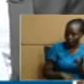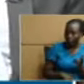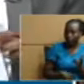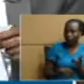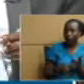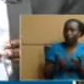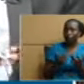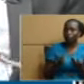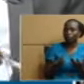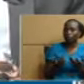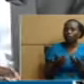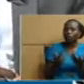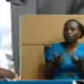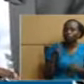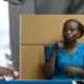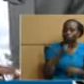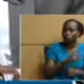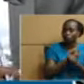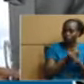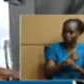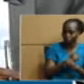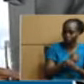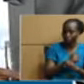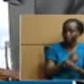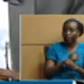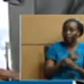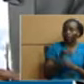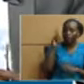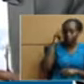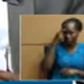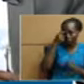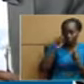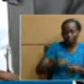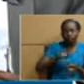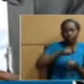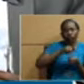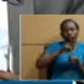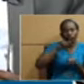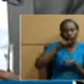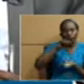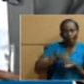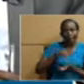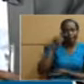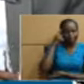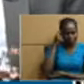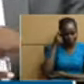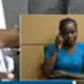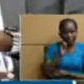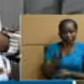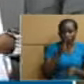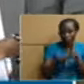that the social protection government needs to receive, that if people